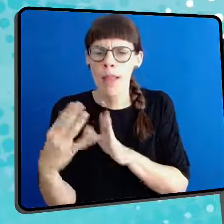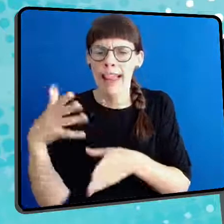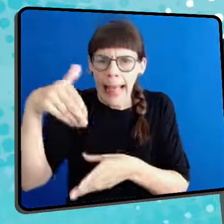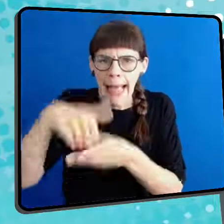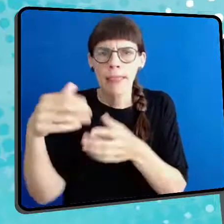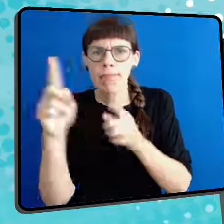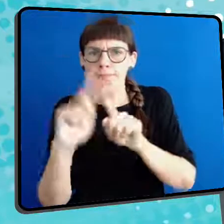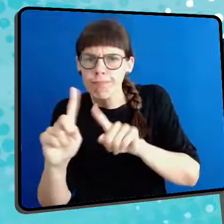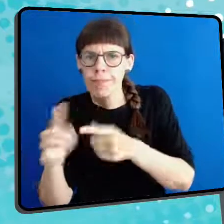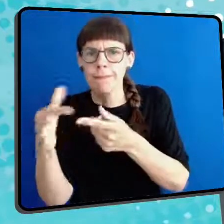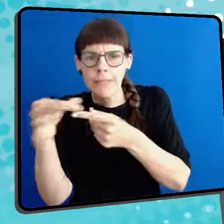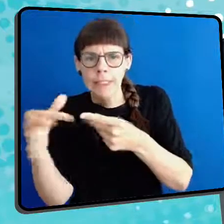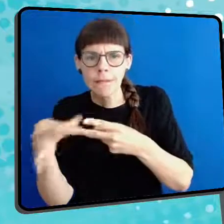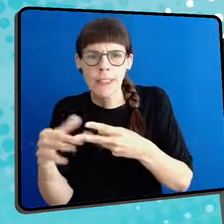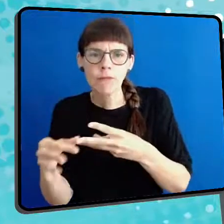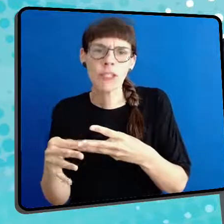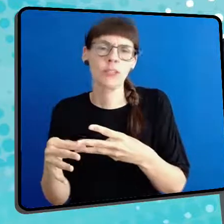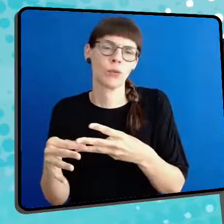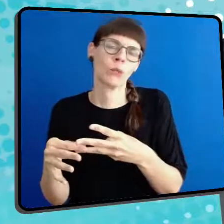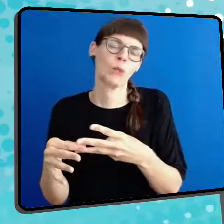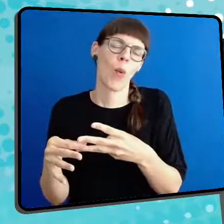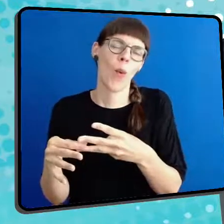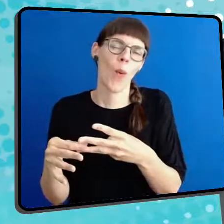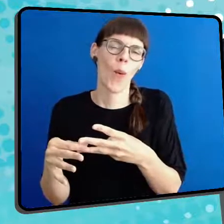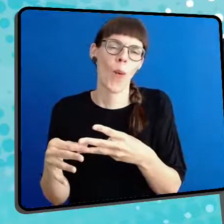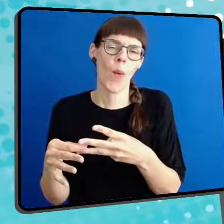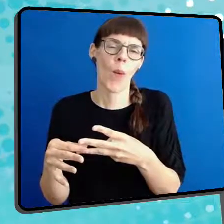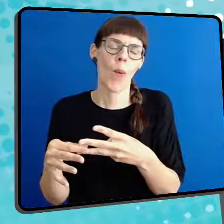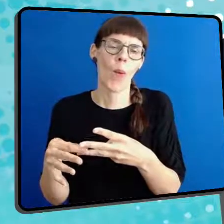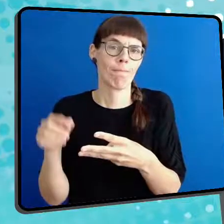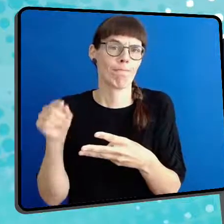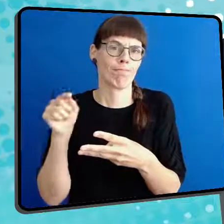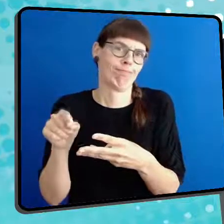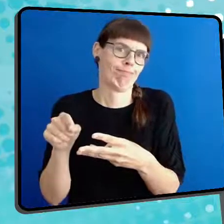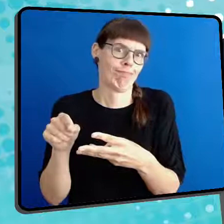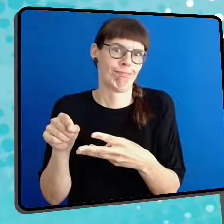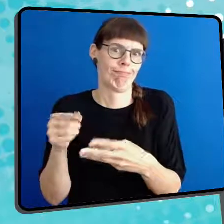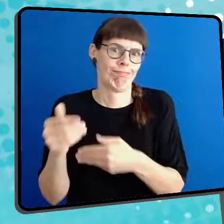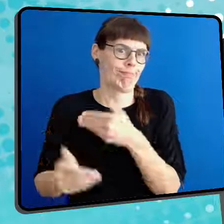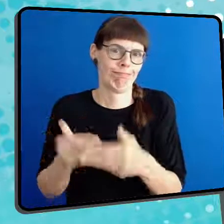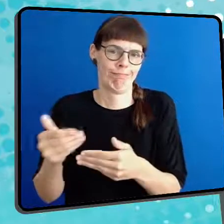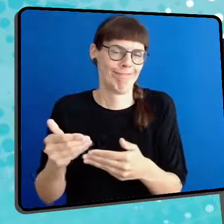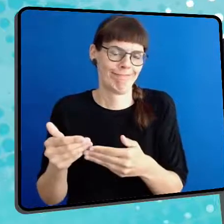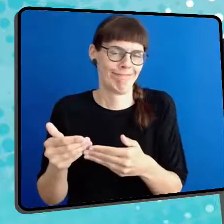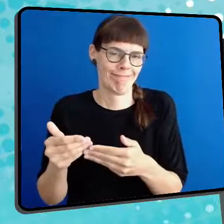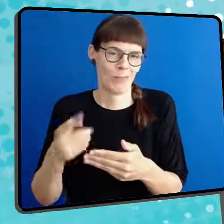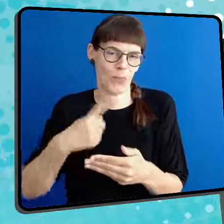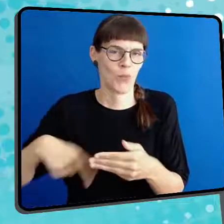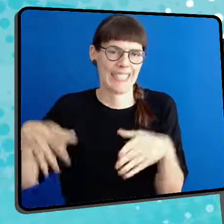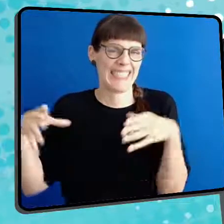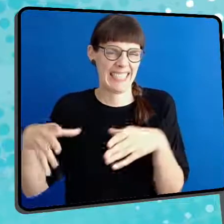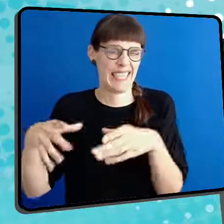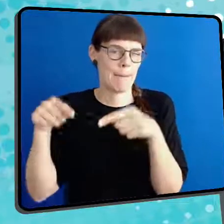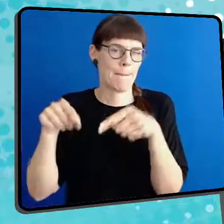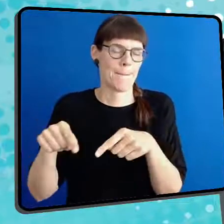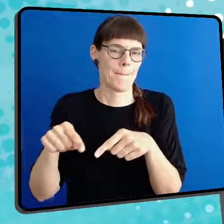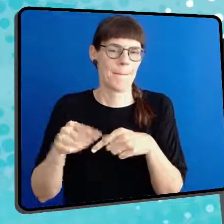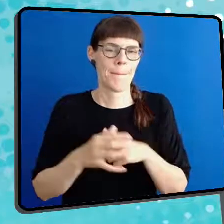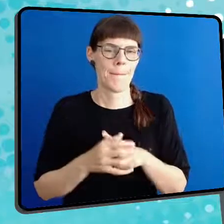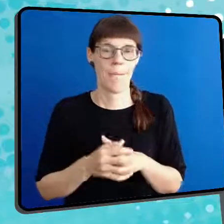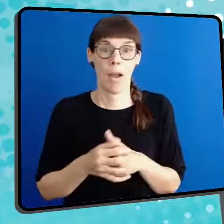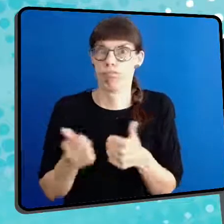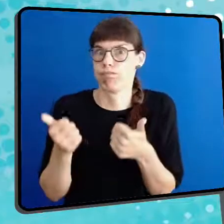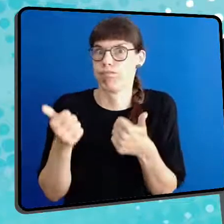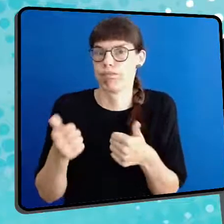So Figma is really the go-to we all use in my team, which is very great because it's